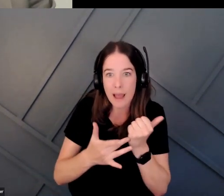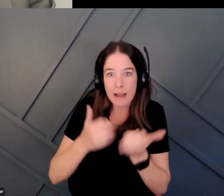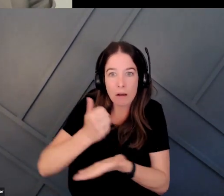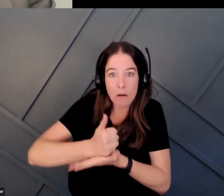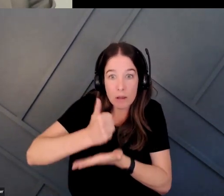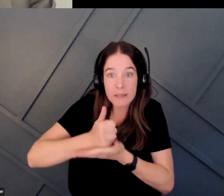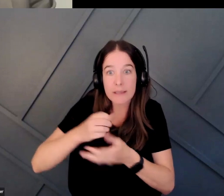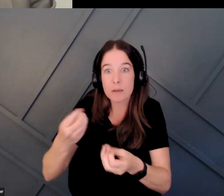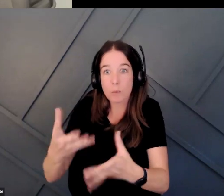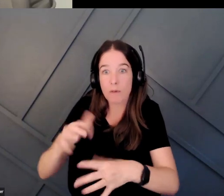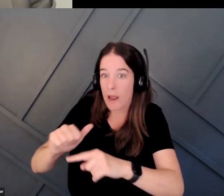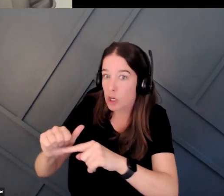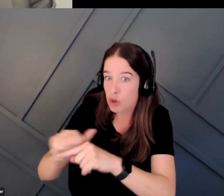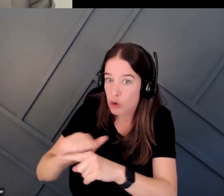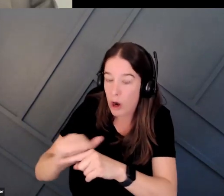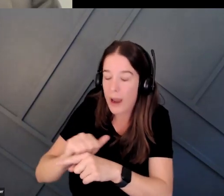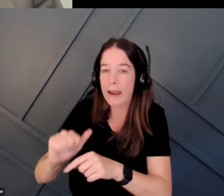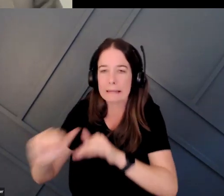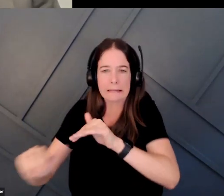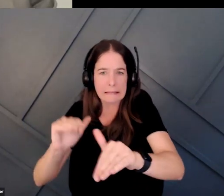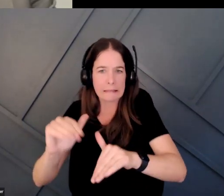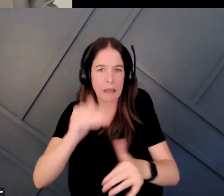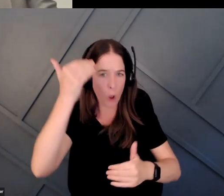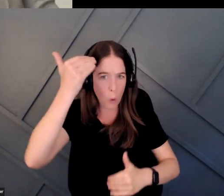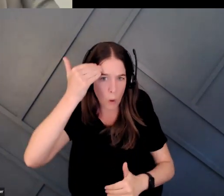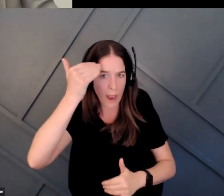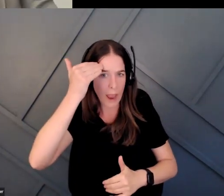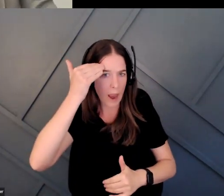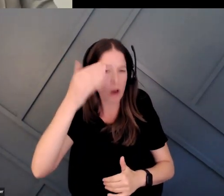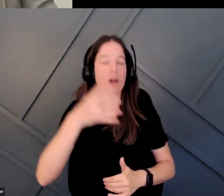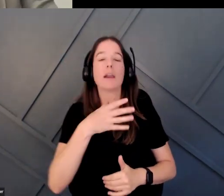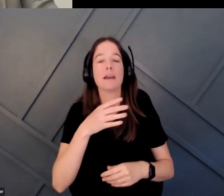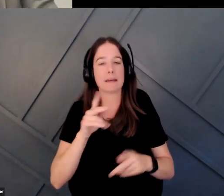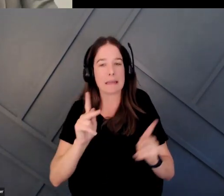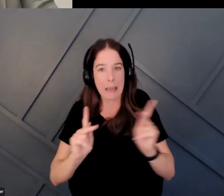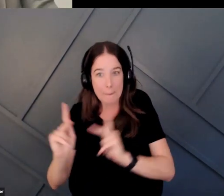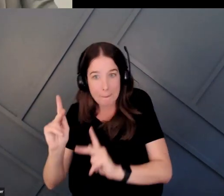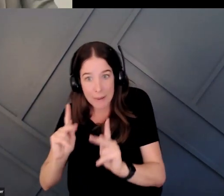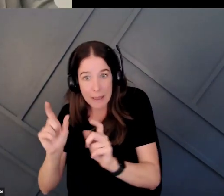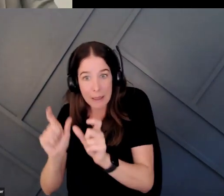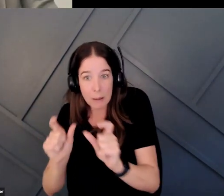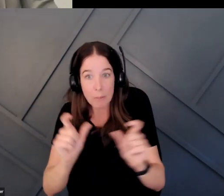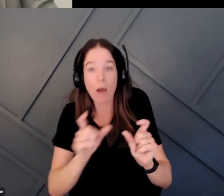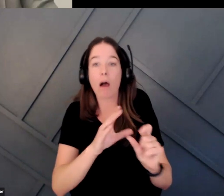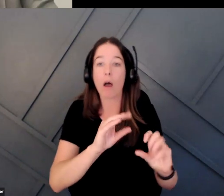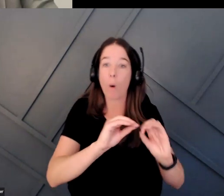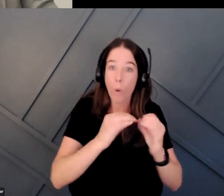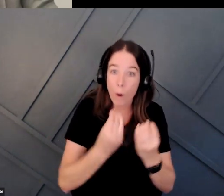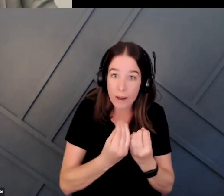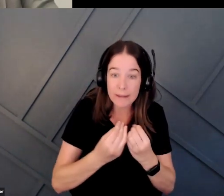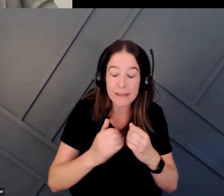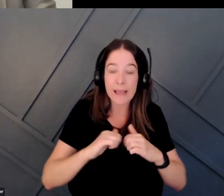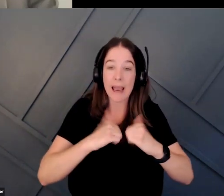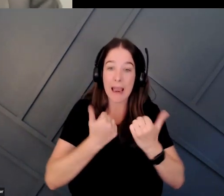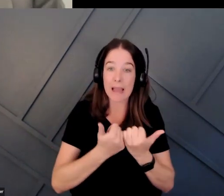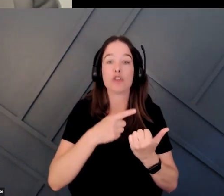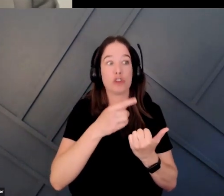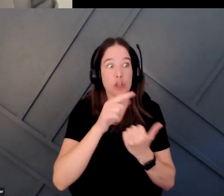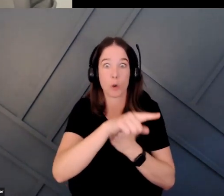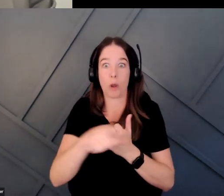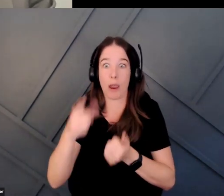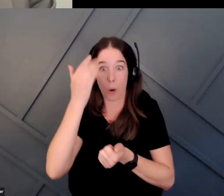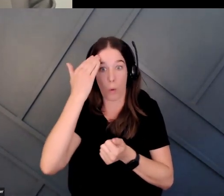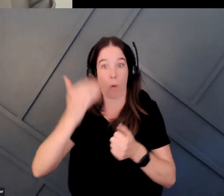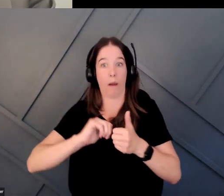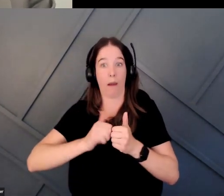awareness of programs and resources across agencies and organizations that address the dangers of extreme heat as they relate to